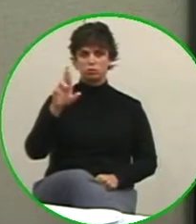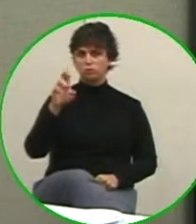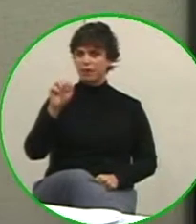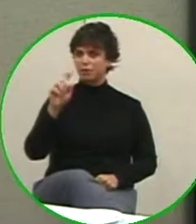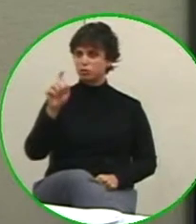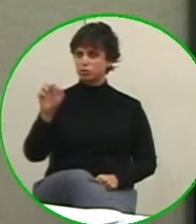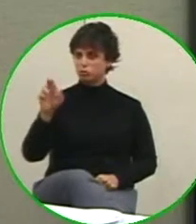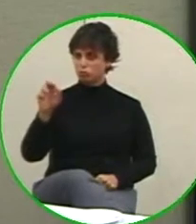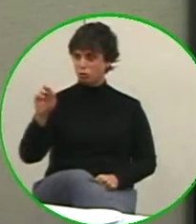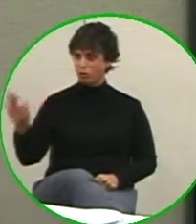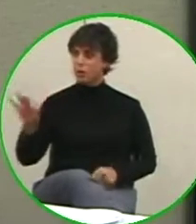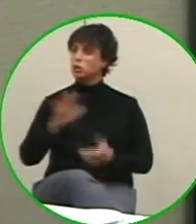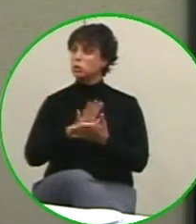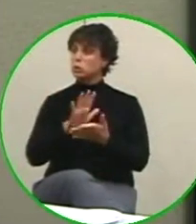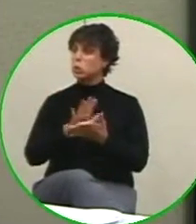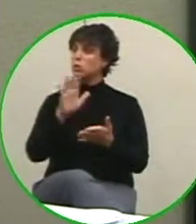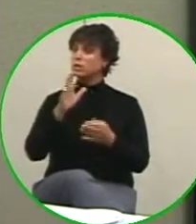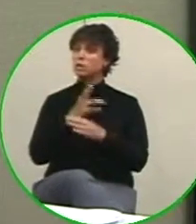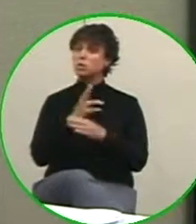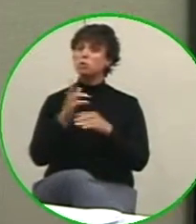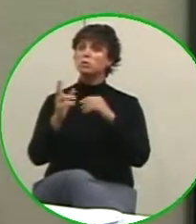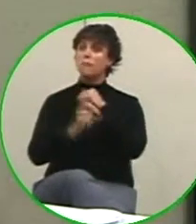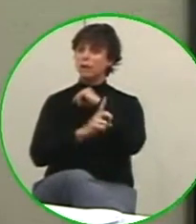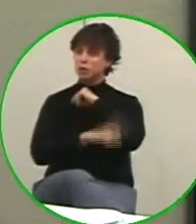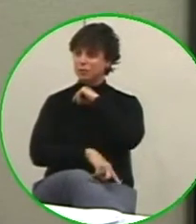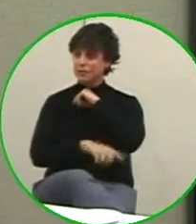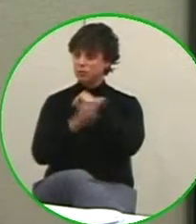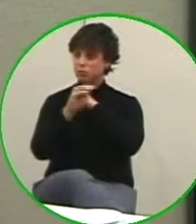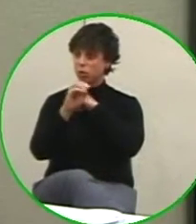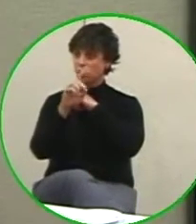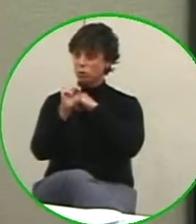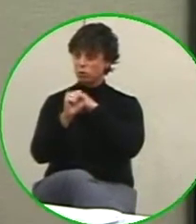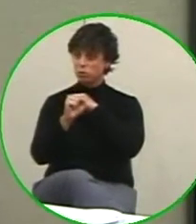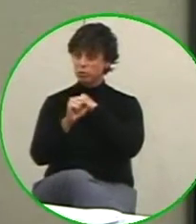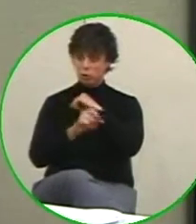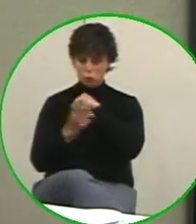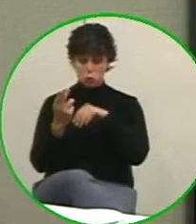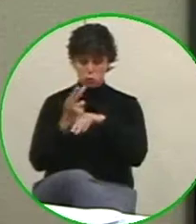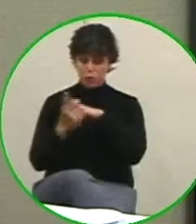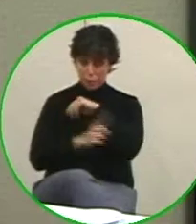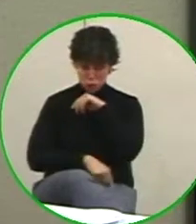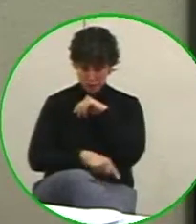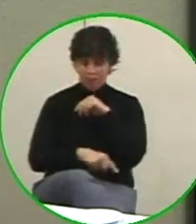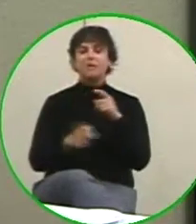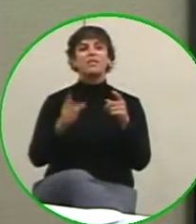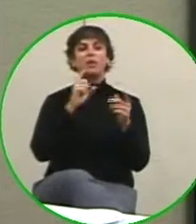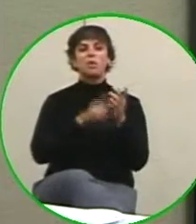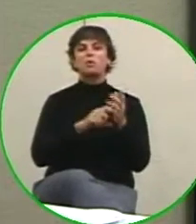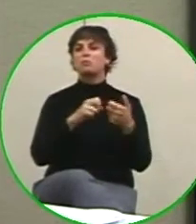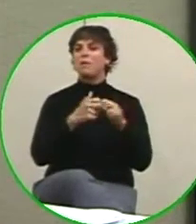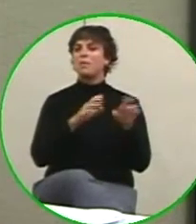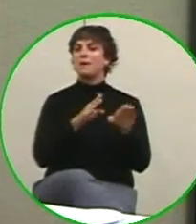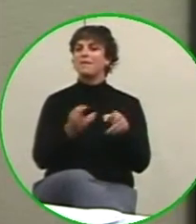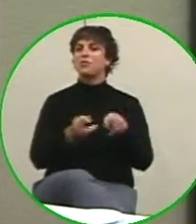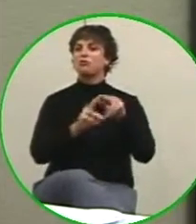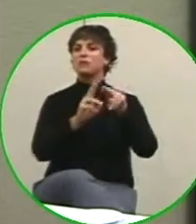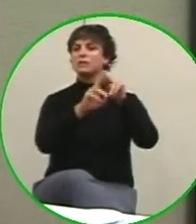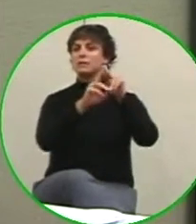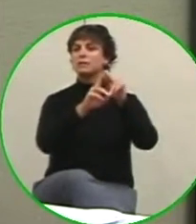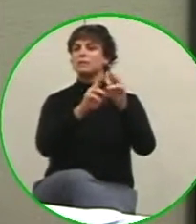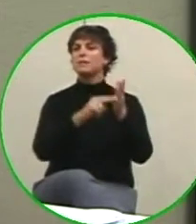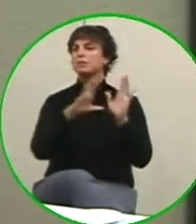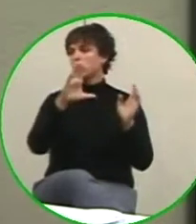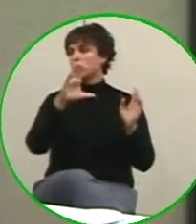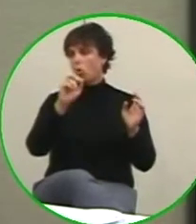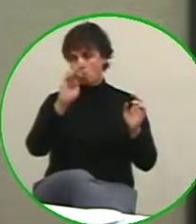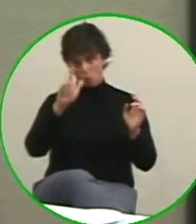schools that use primarily punishment-based modes tend to increase in problem behavior. That holds up for corporal